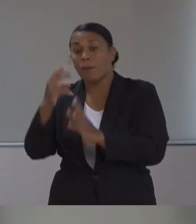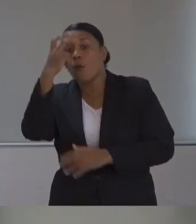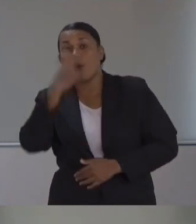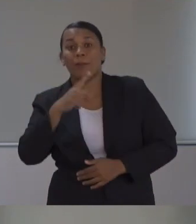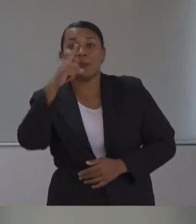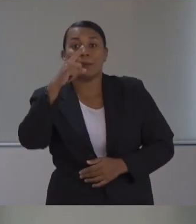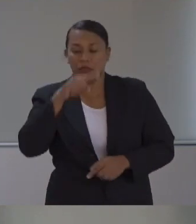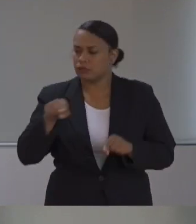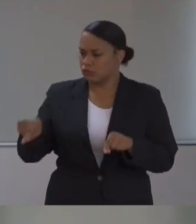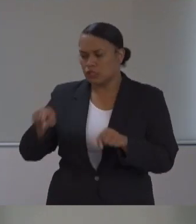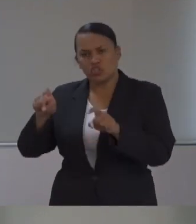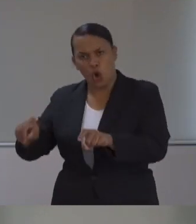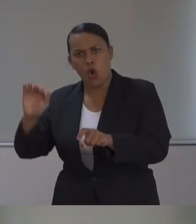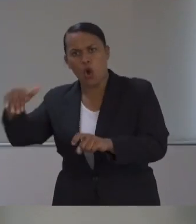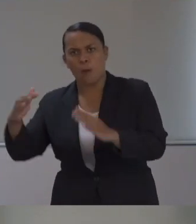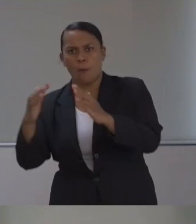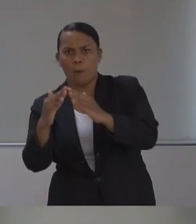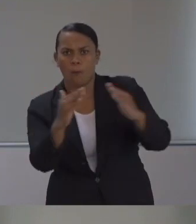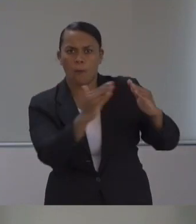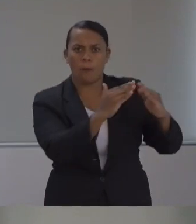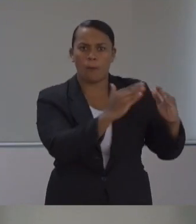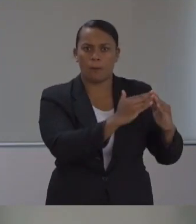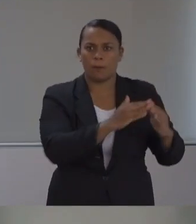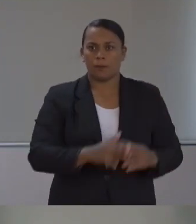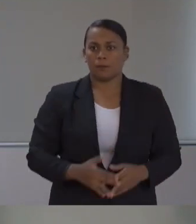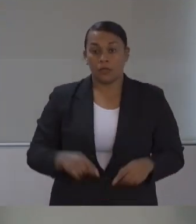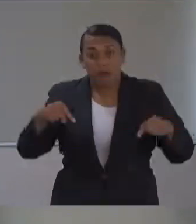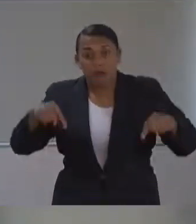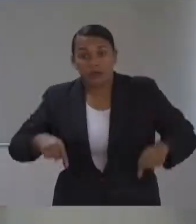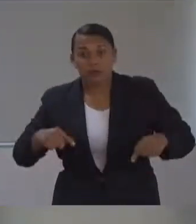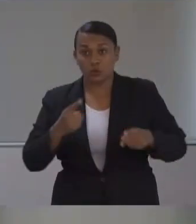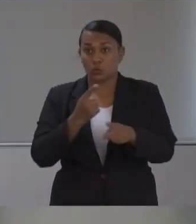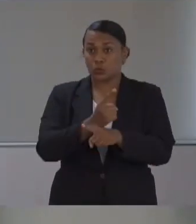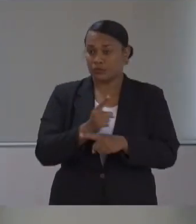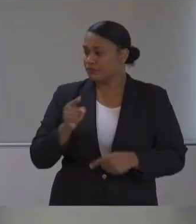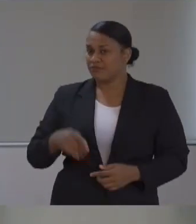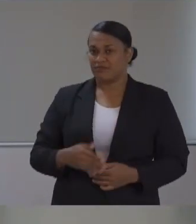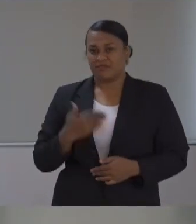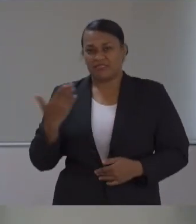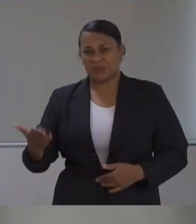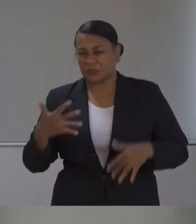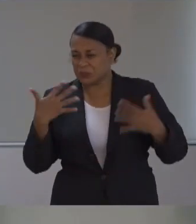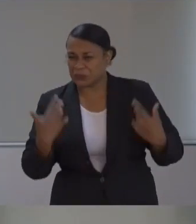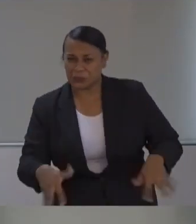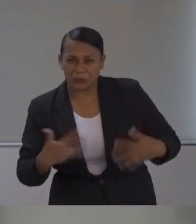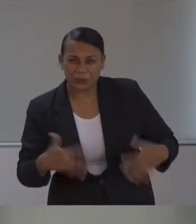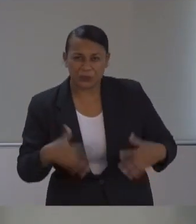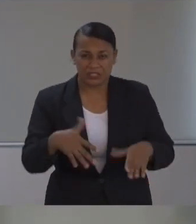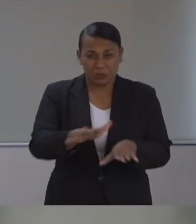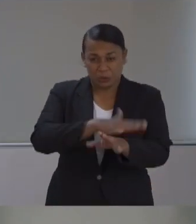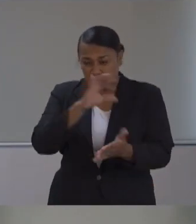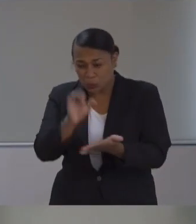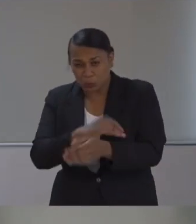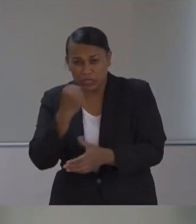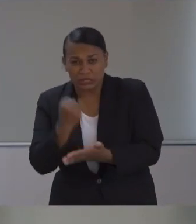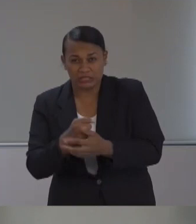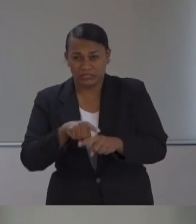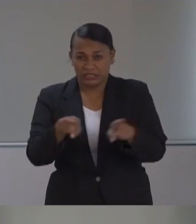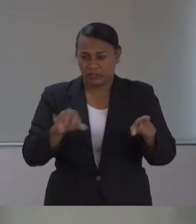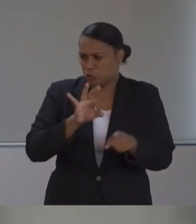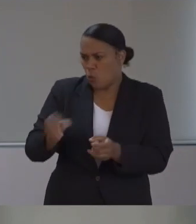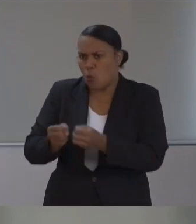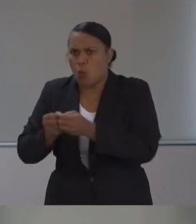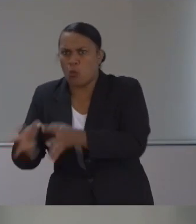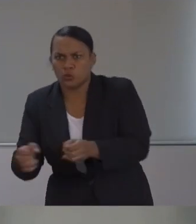home. Through this week, we went to incredible lengths to ensure that we did not lose an inch of